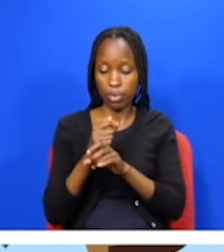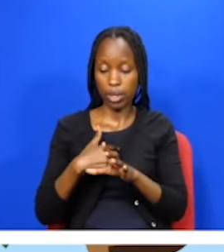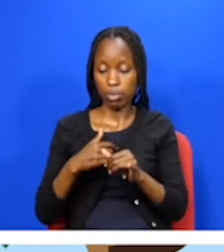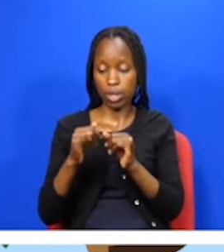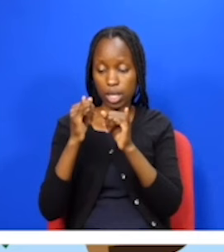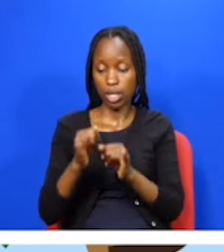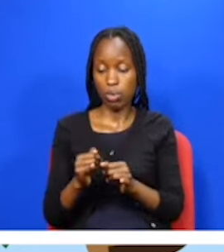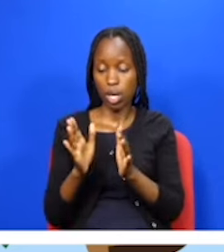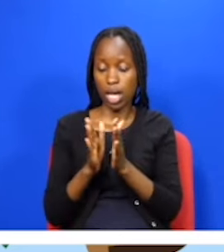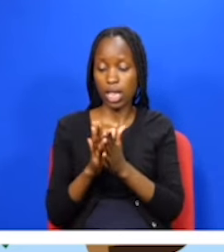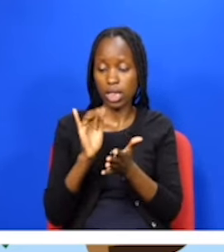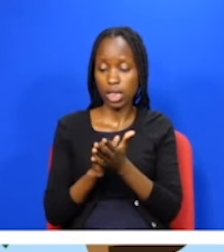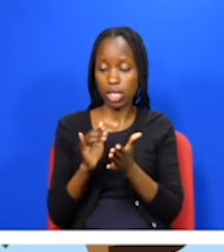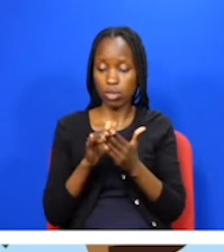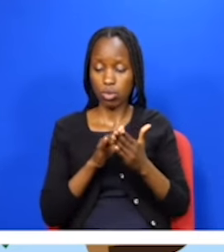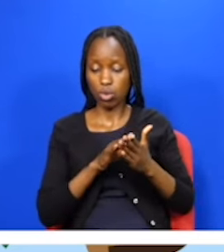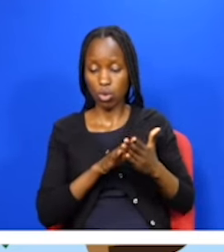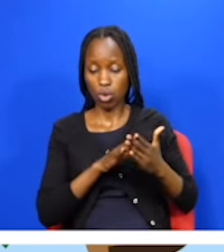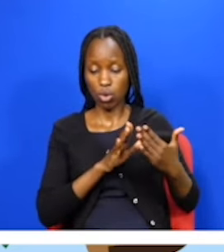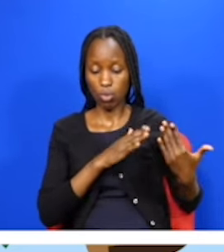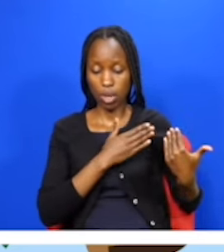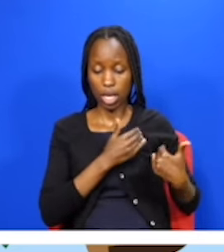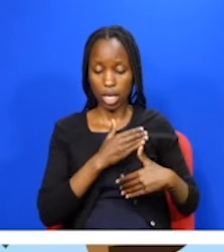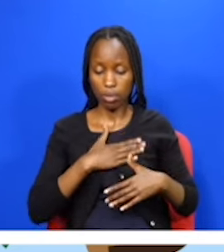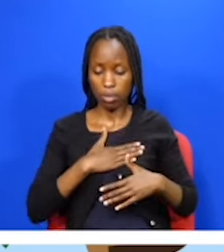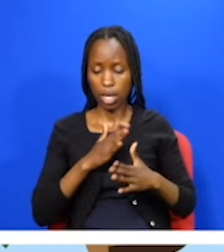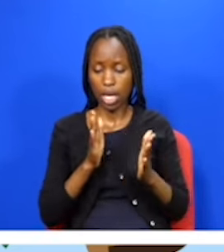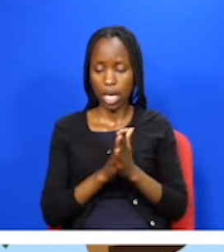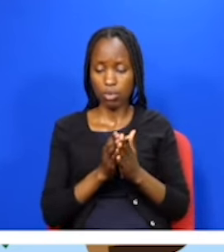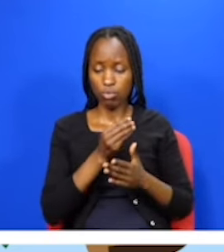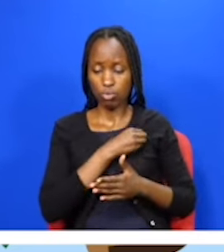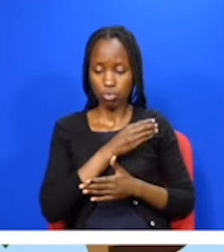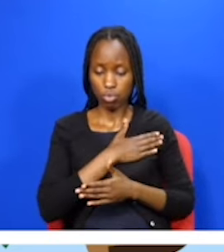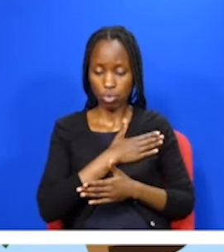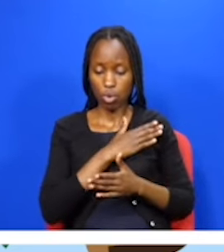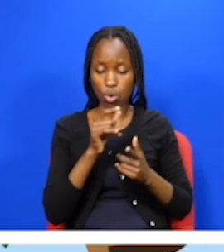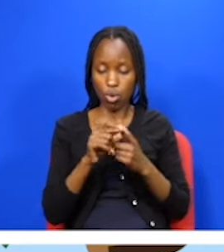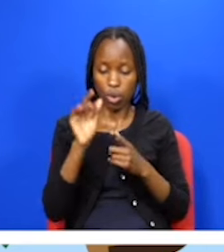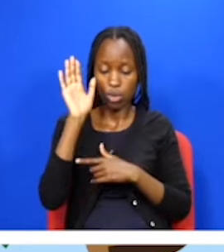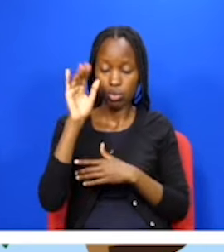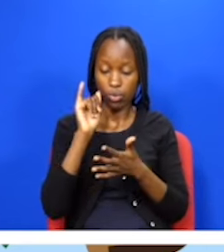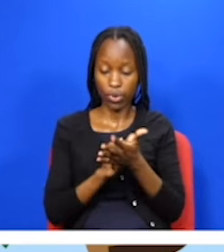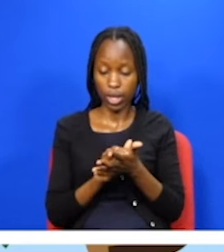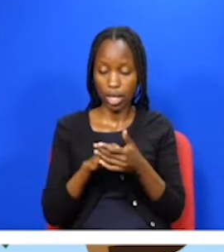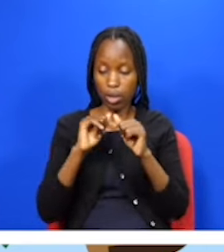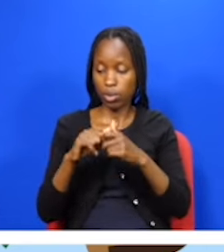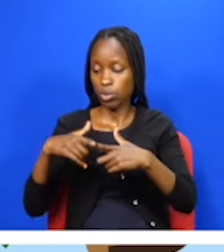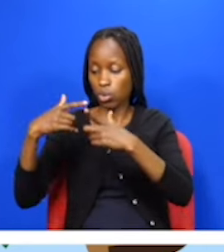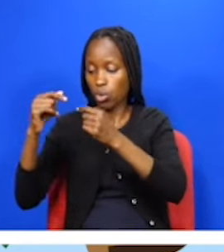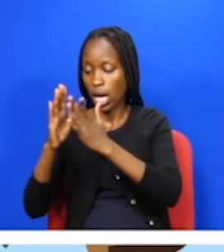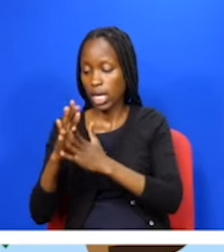and that you may open my heart and put your word, that I may go and tell